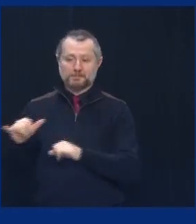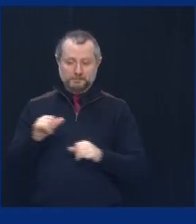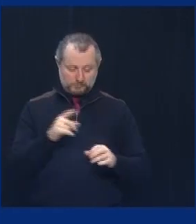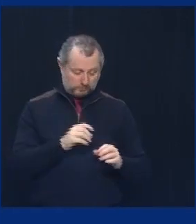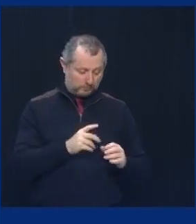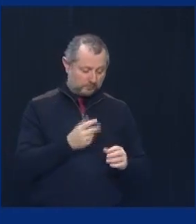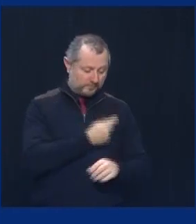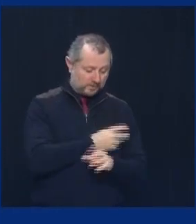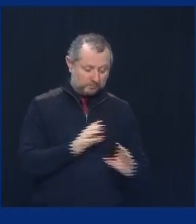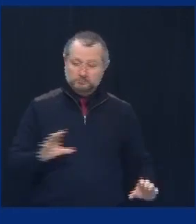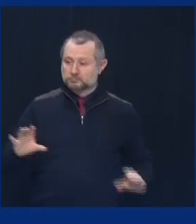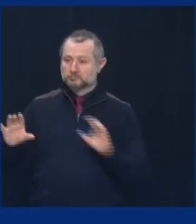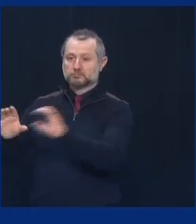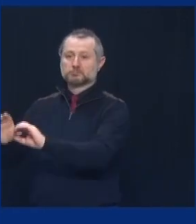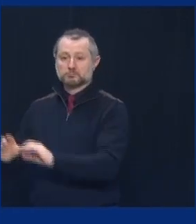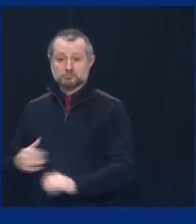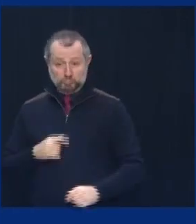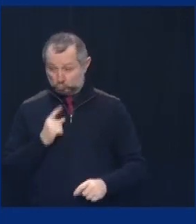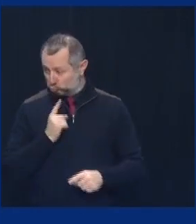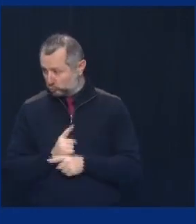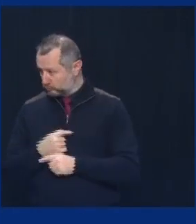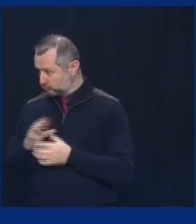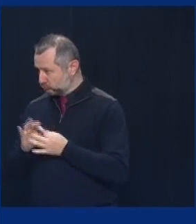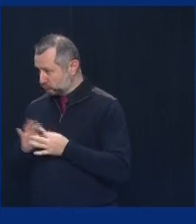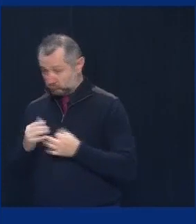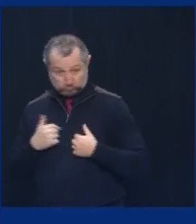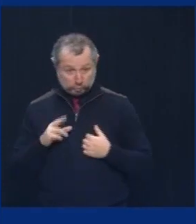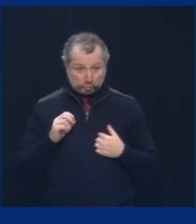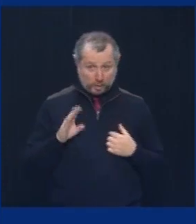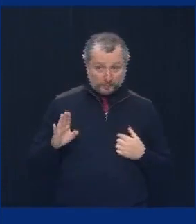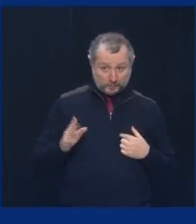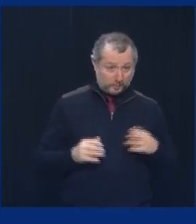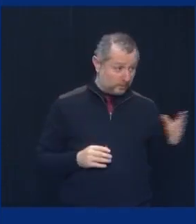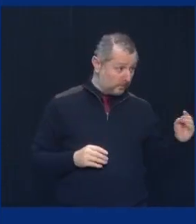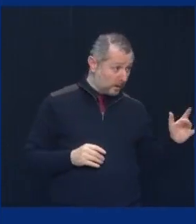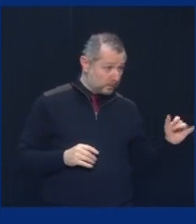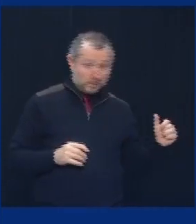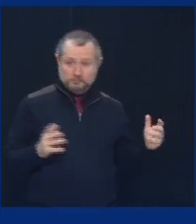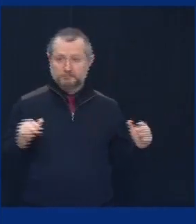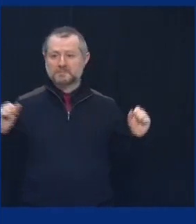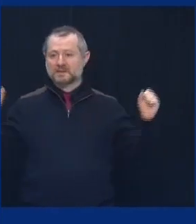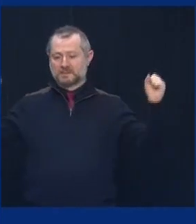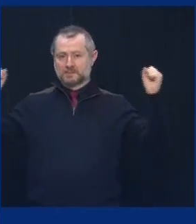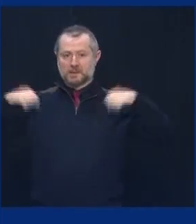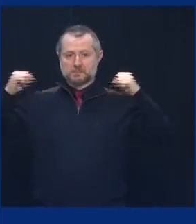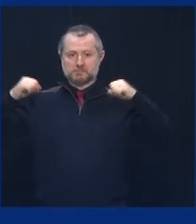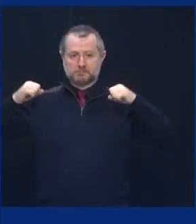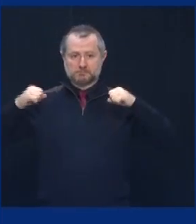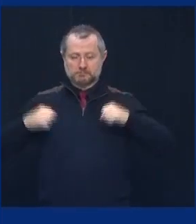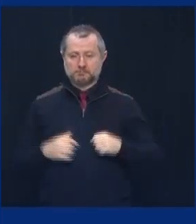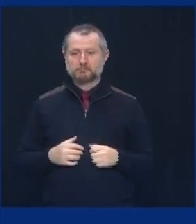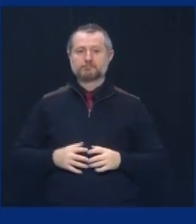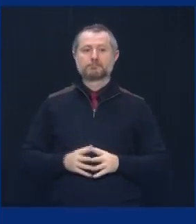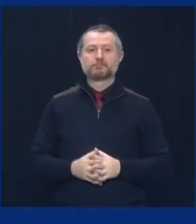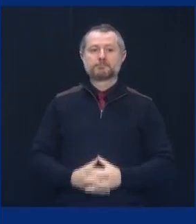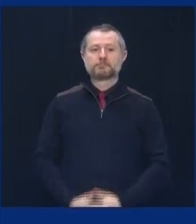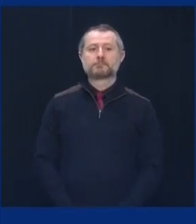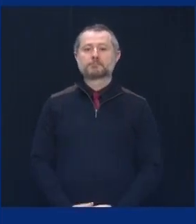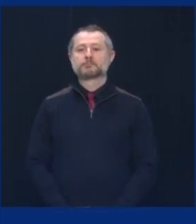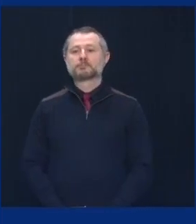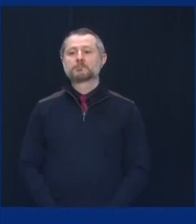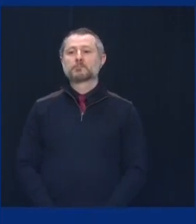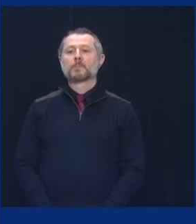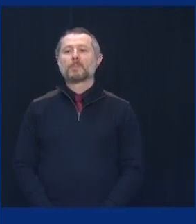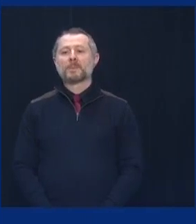checked that with Rob and Larry and Dr. Zirk, is that right? So we know the Western New York, what did we say?